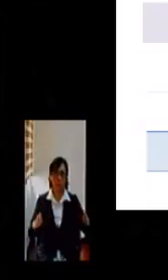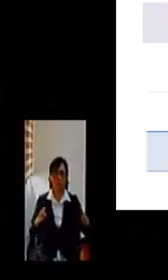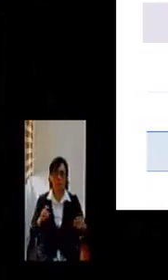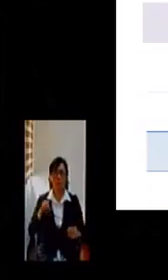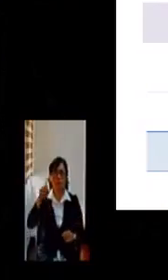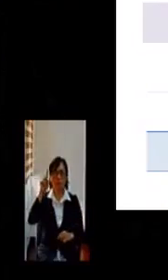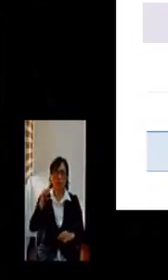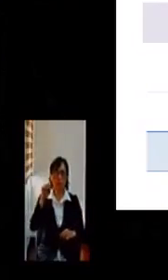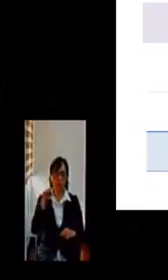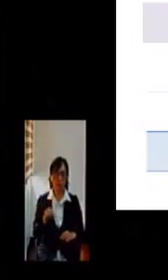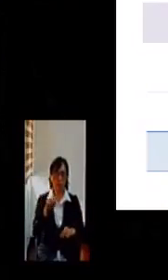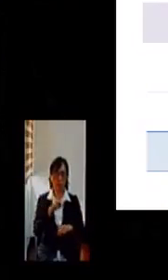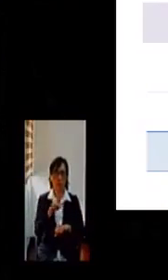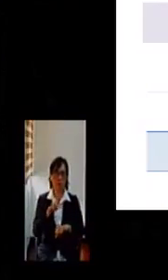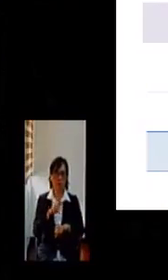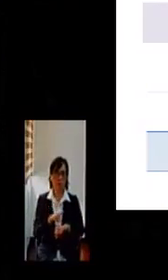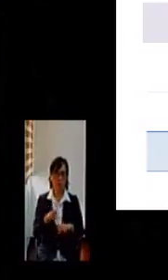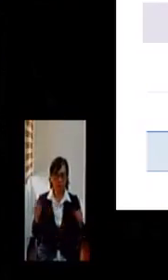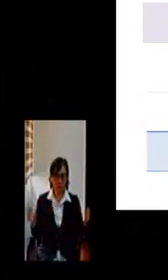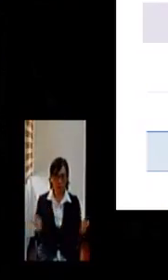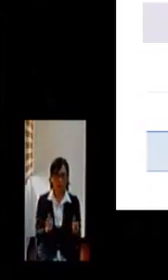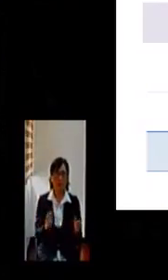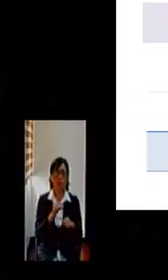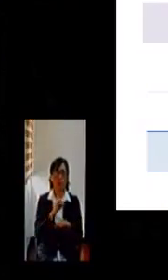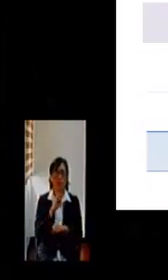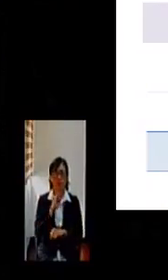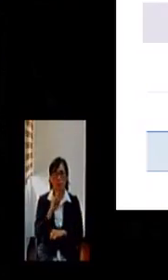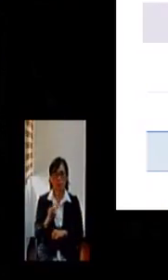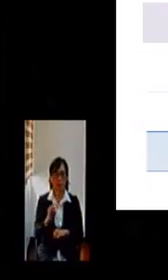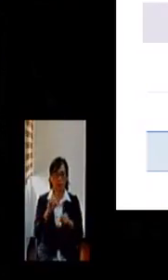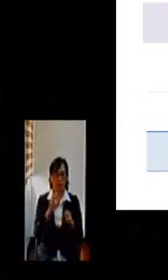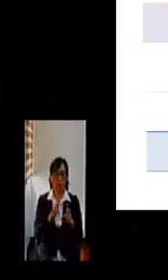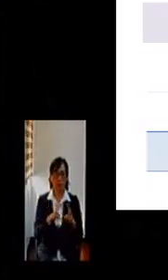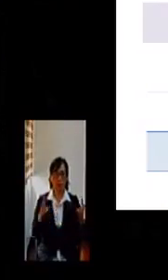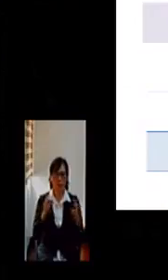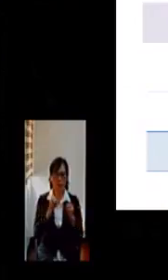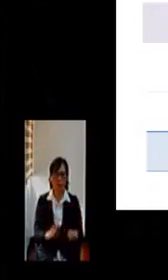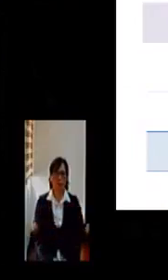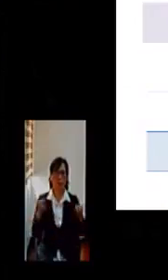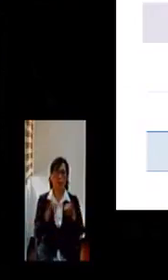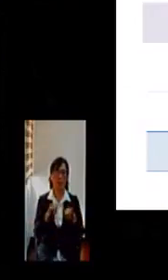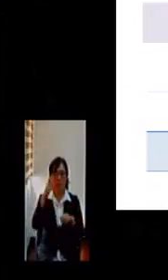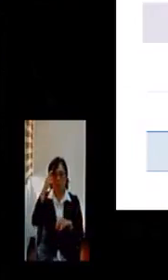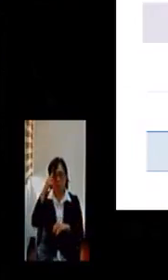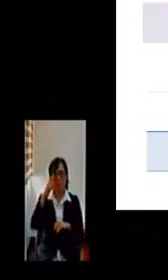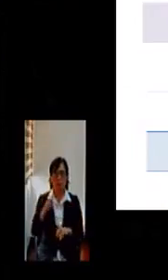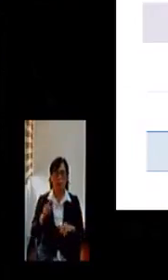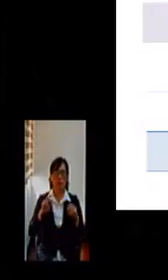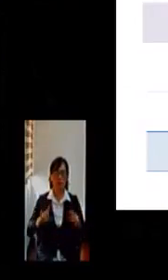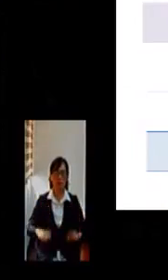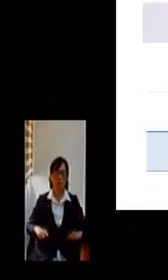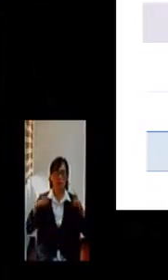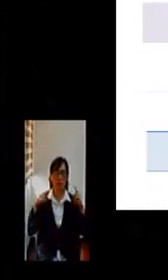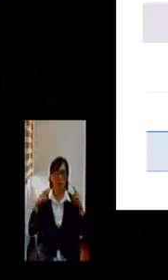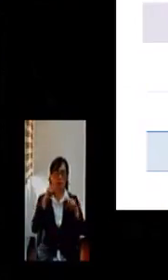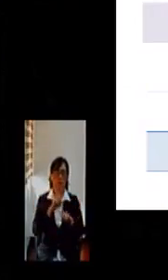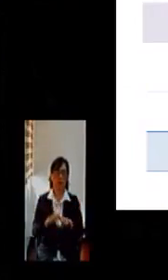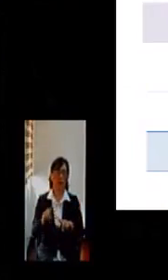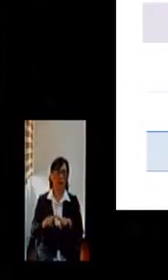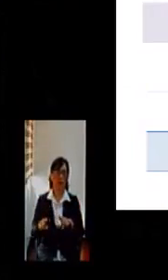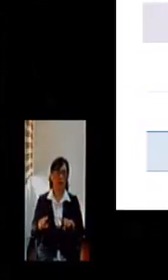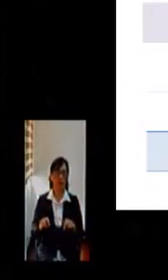the Philippines, as tiny as it is very important for biodiversity. Often I